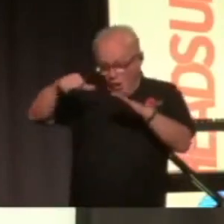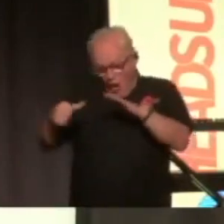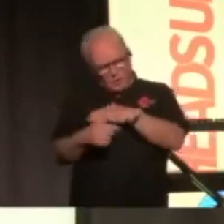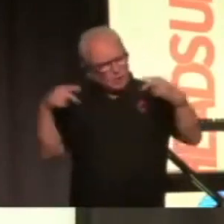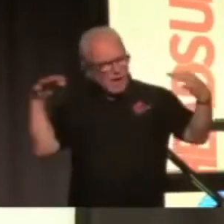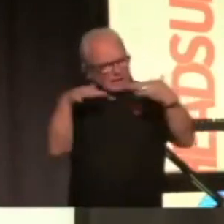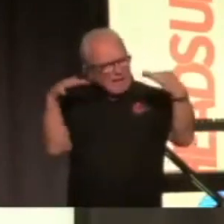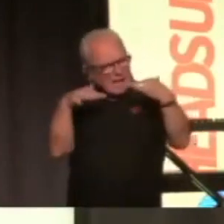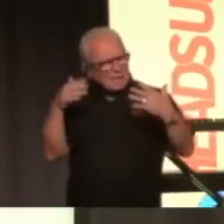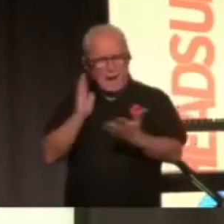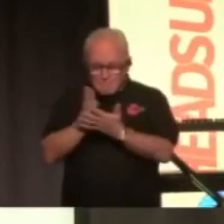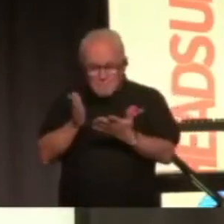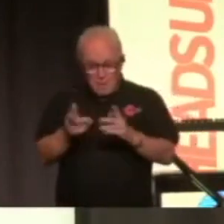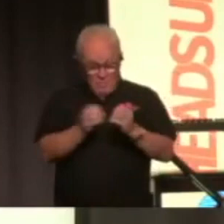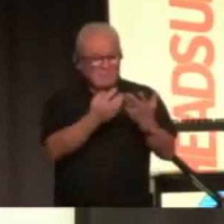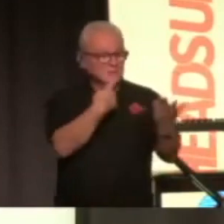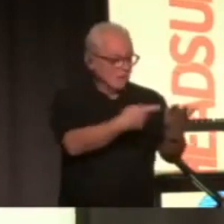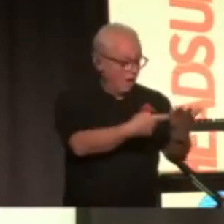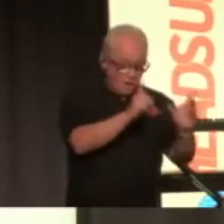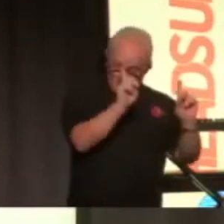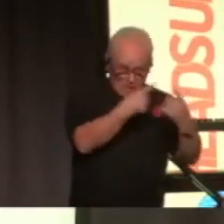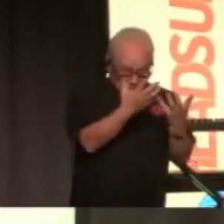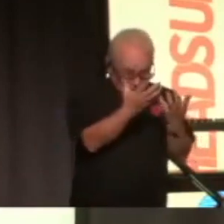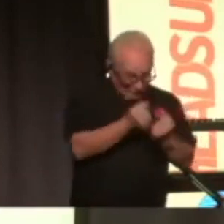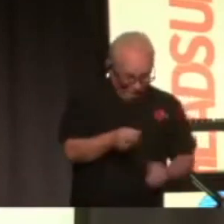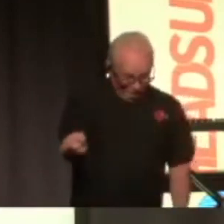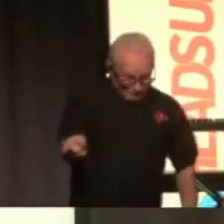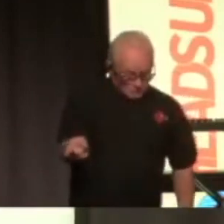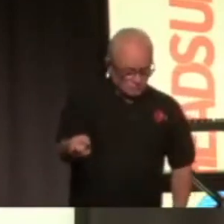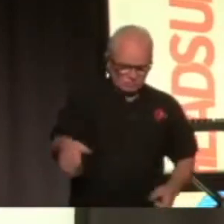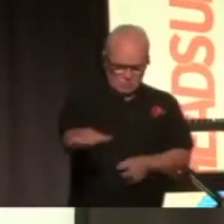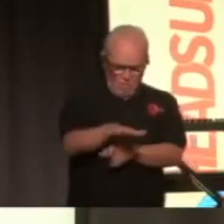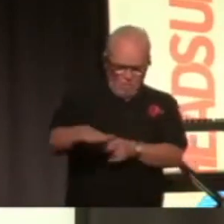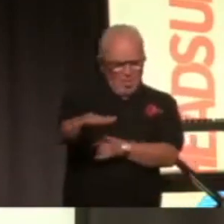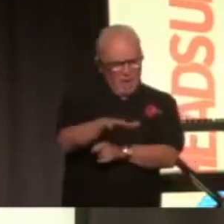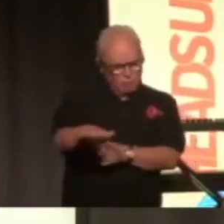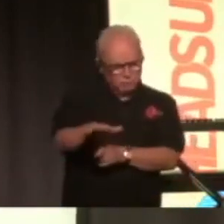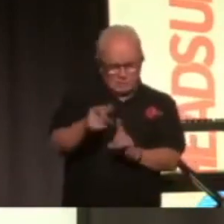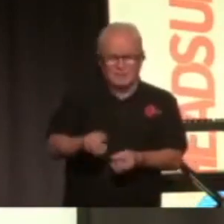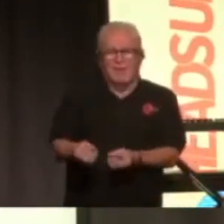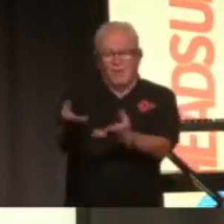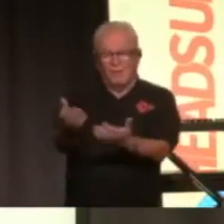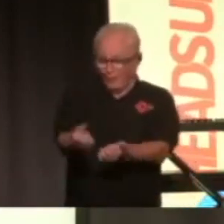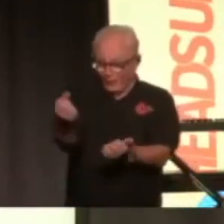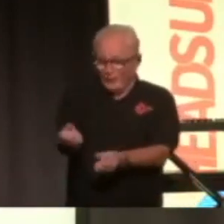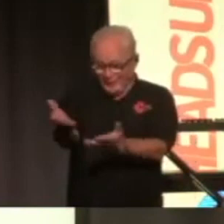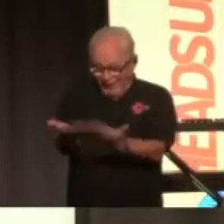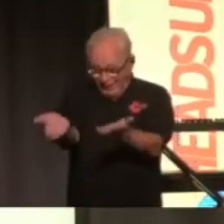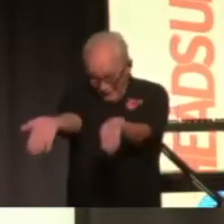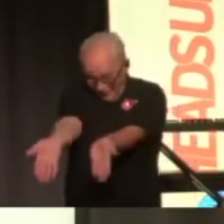we must not give place. We must not give territory. We must not give